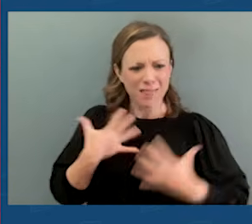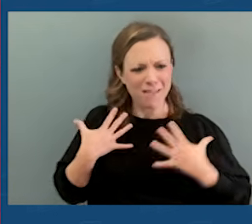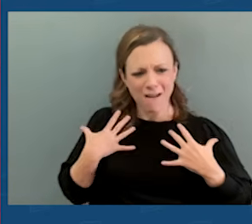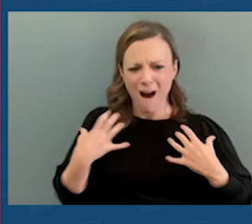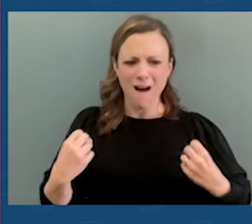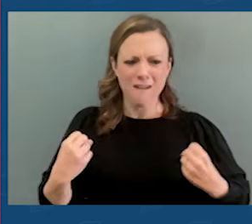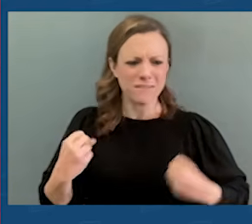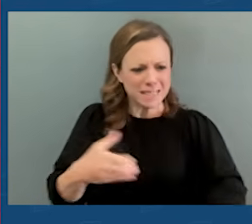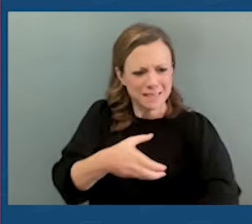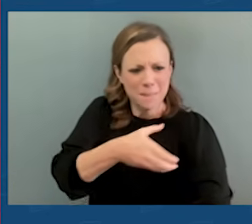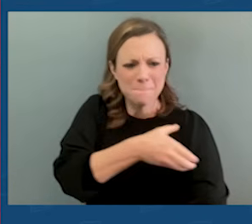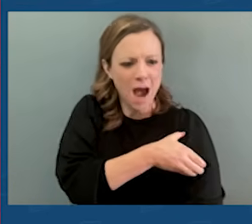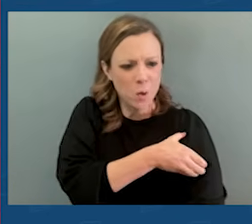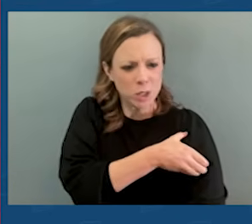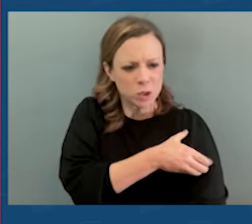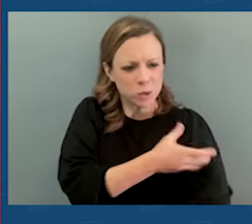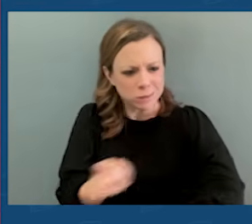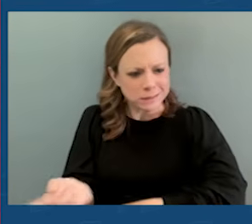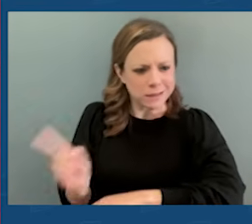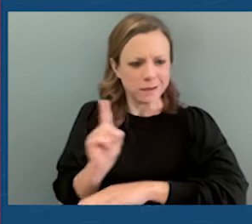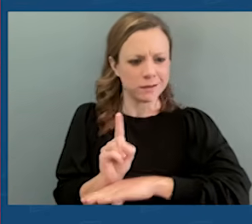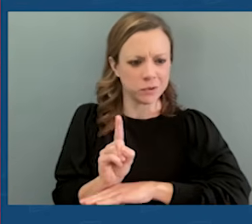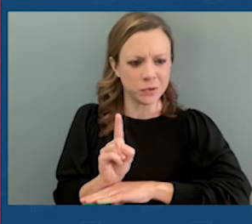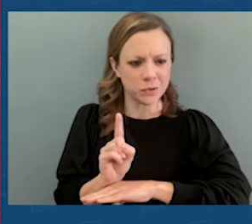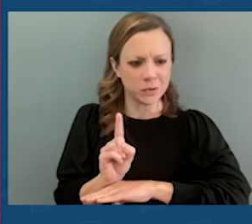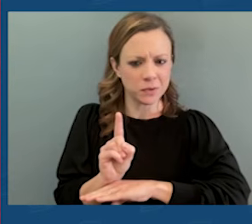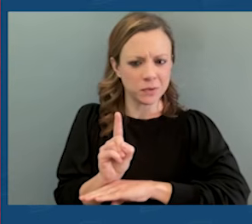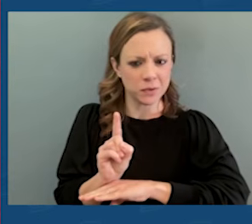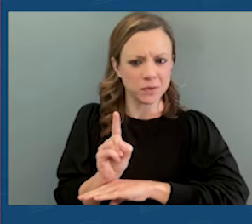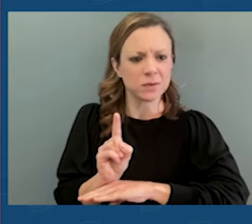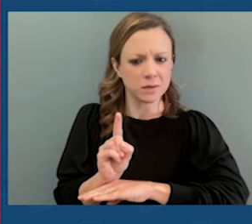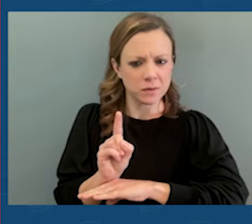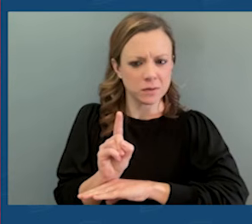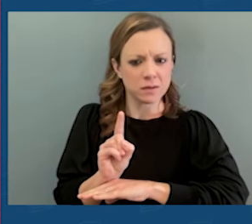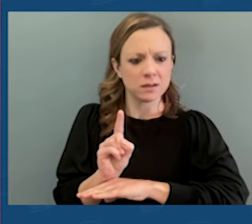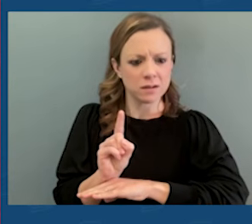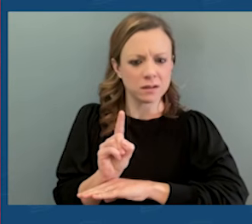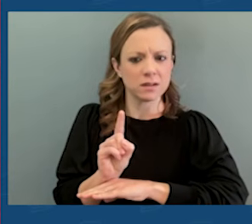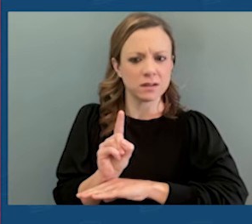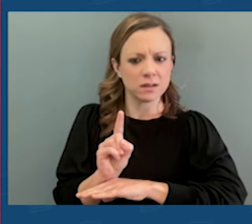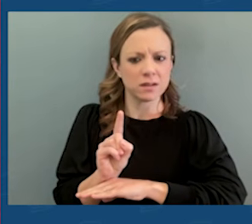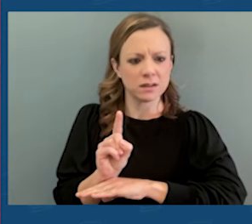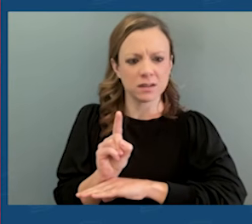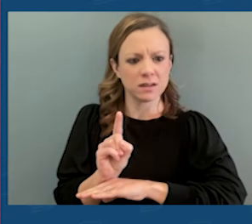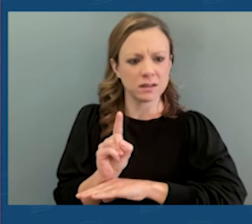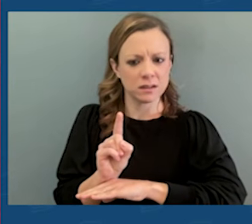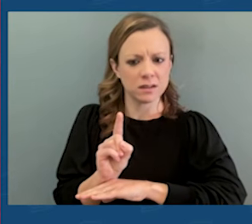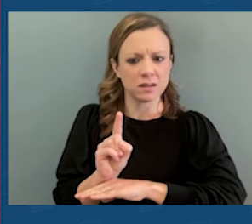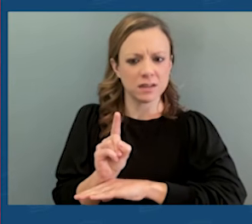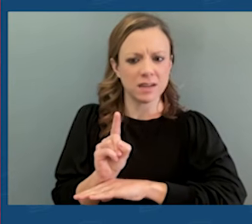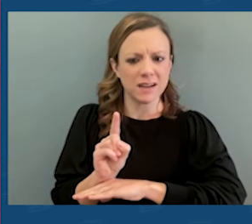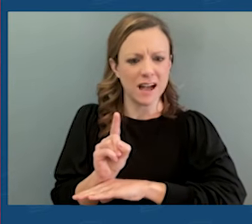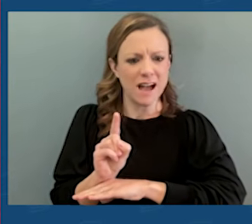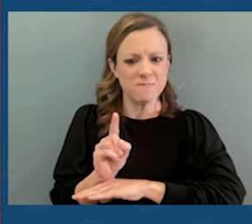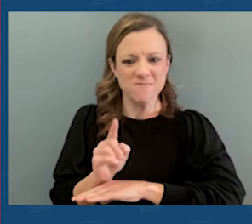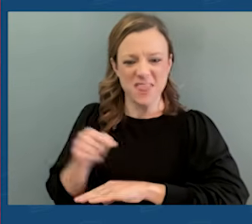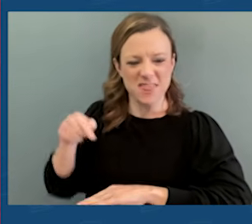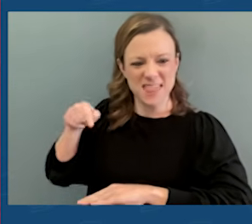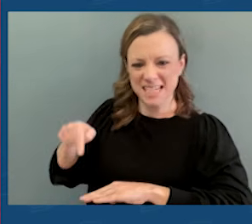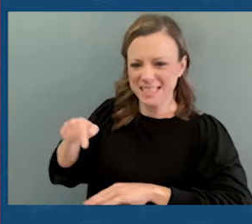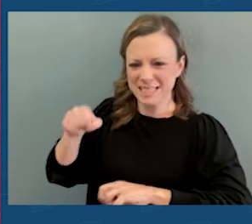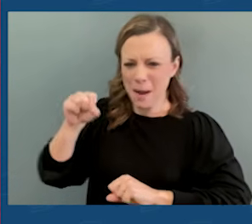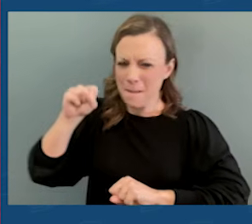to stand here after this amazing civil rights